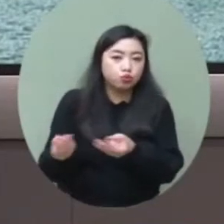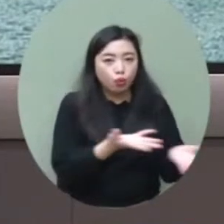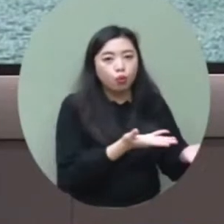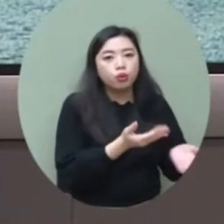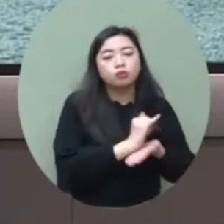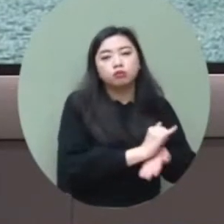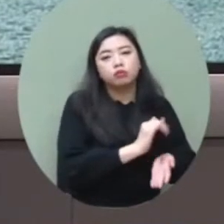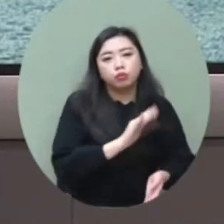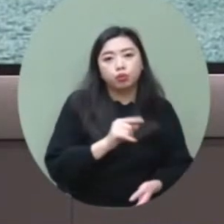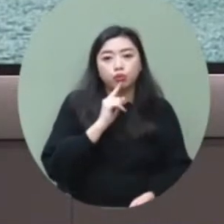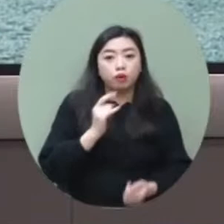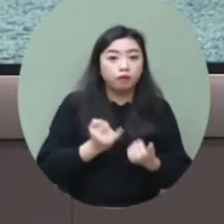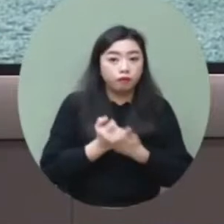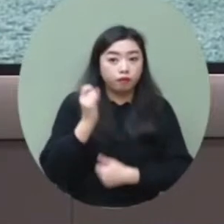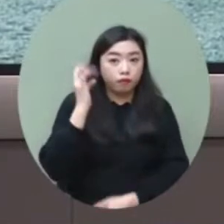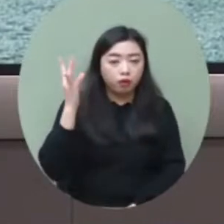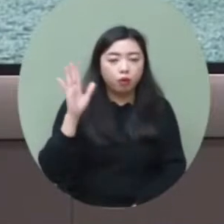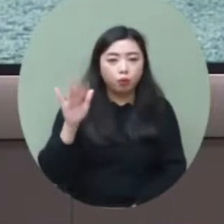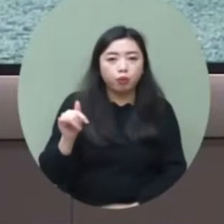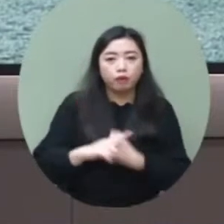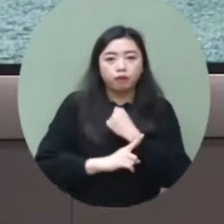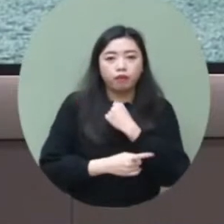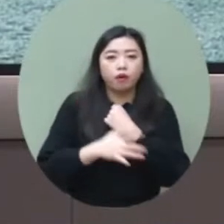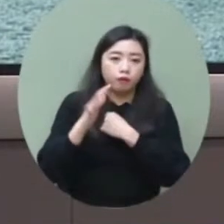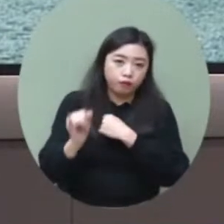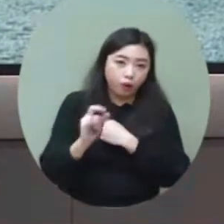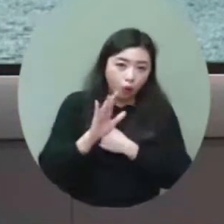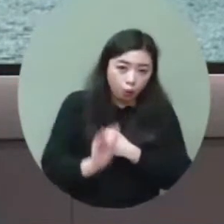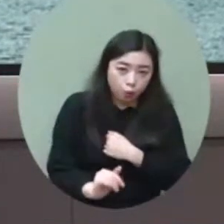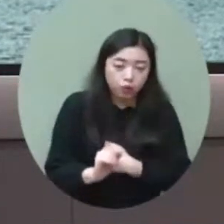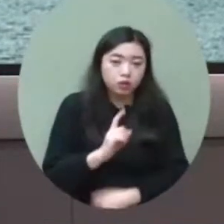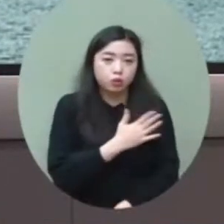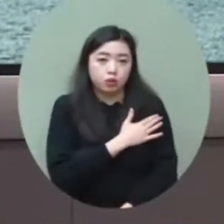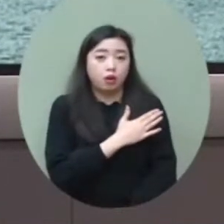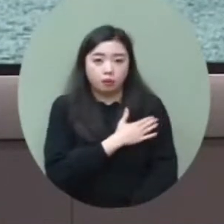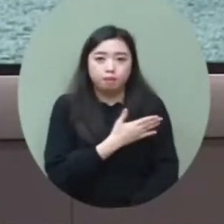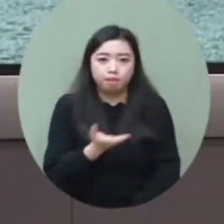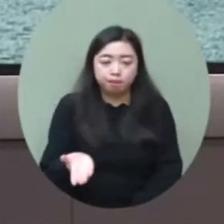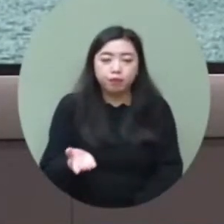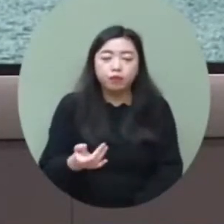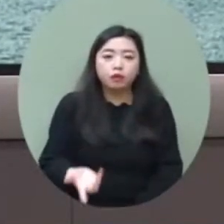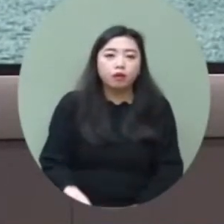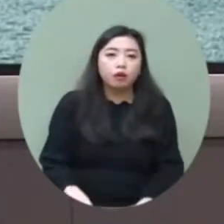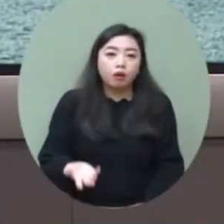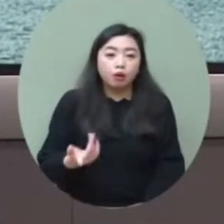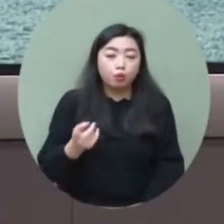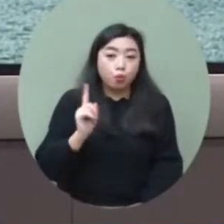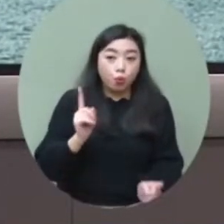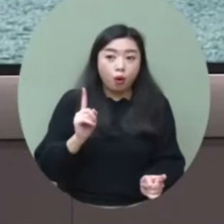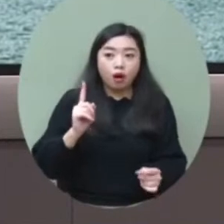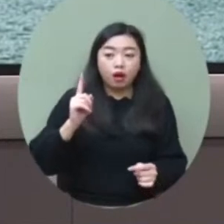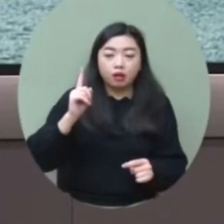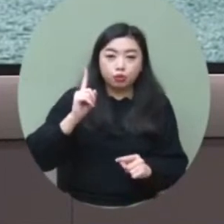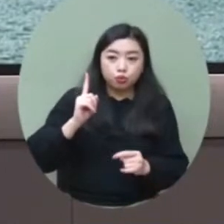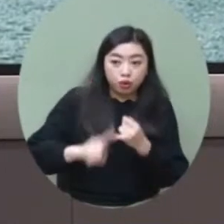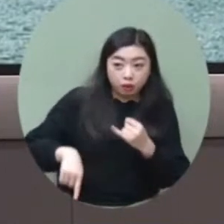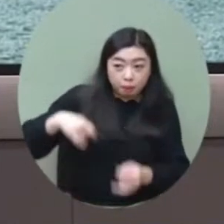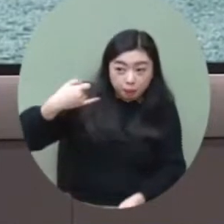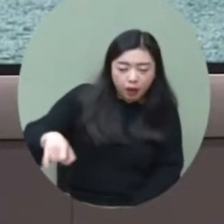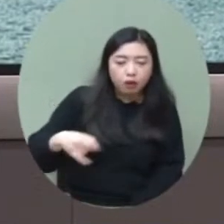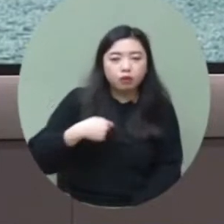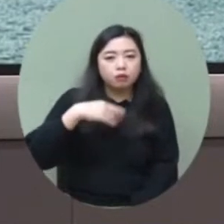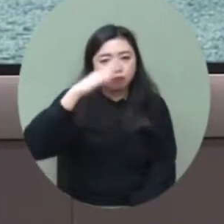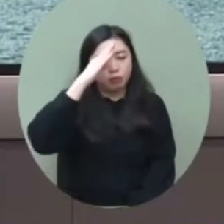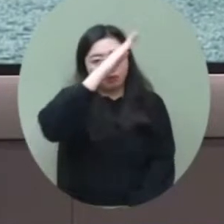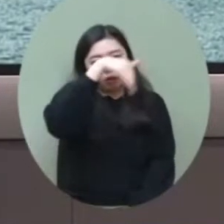hospitalization. We would require the FSD assistants to send them to hospital. If